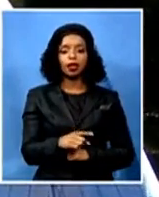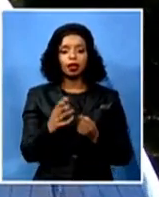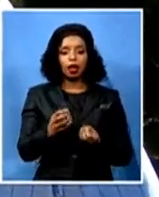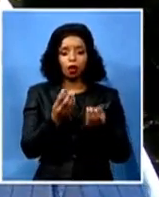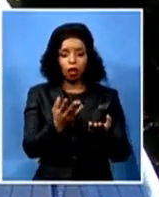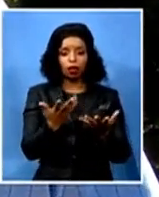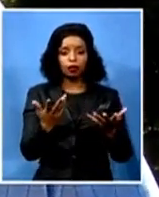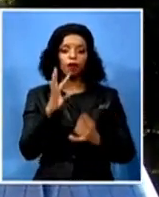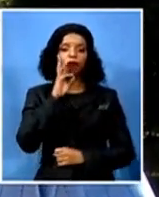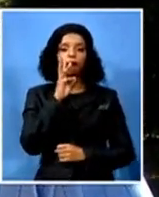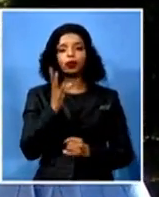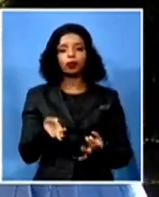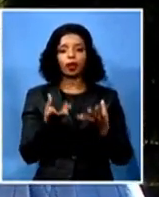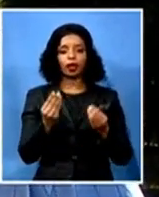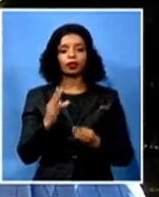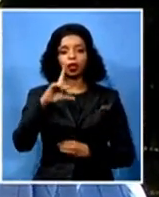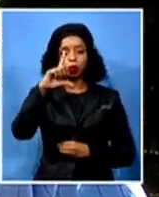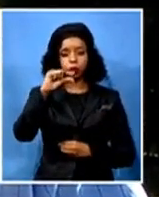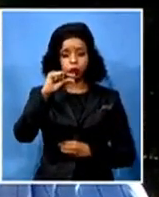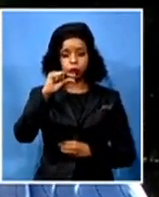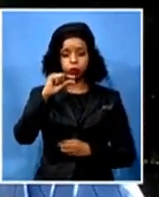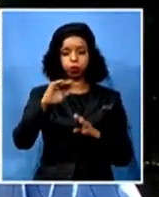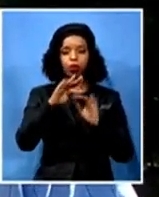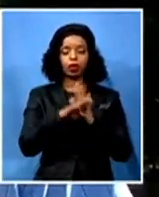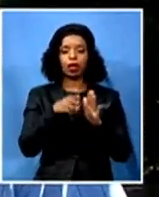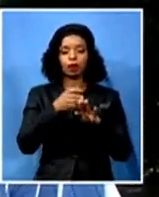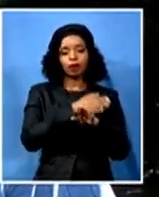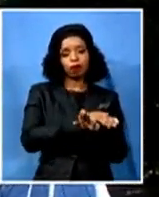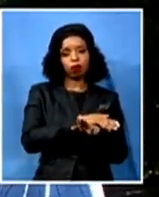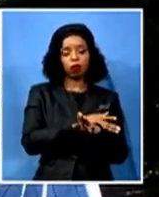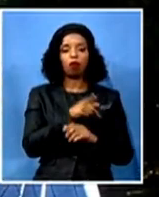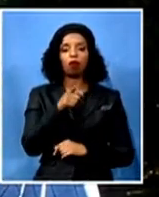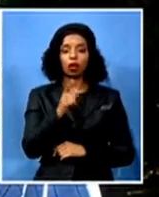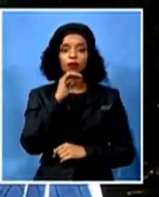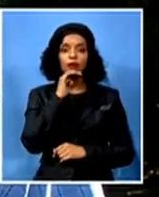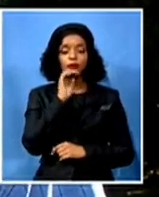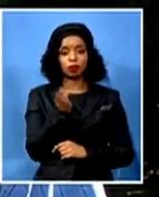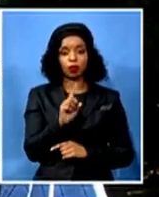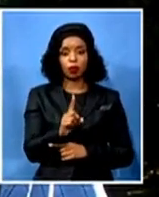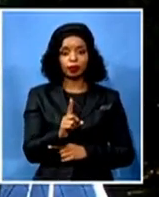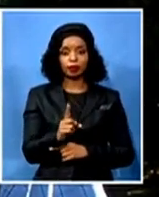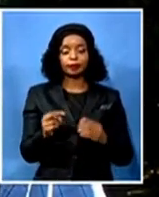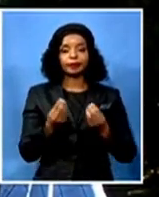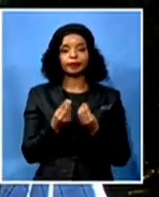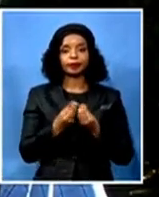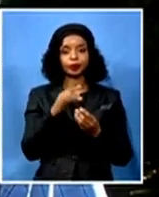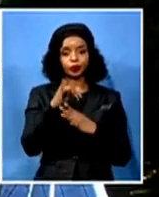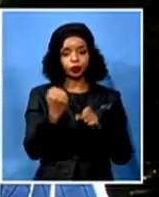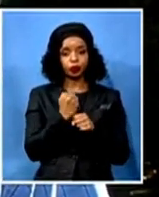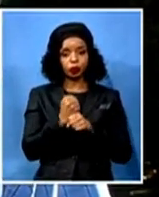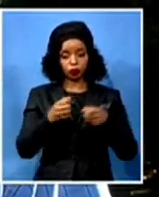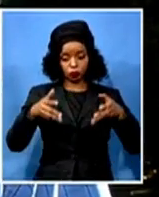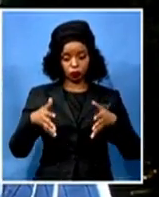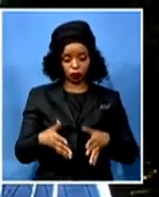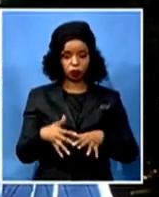allocation. That means that your reservoirs on your farm is also very low, and you have certain amount of